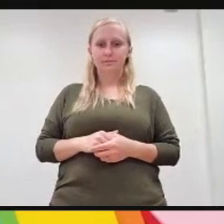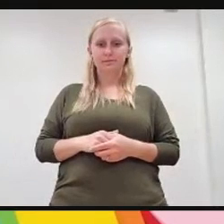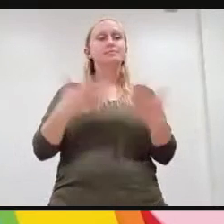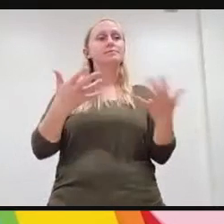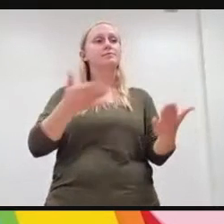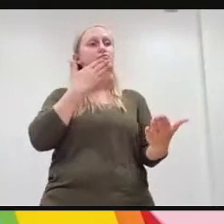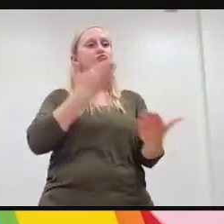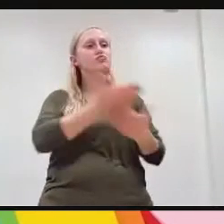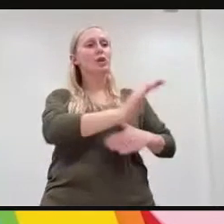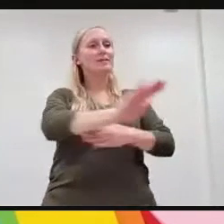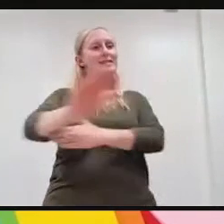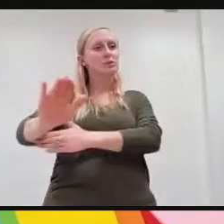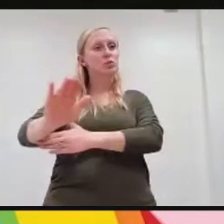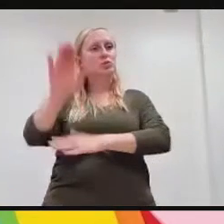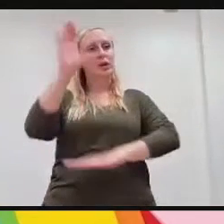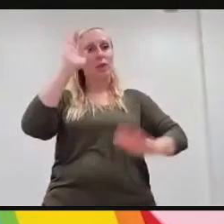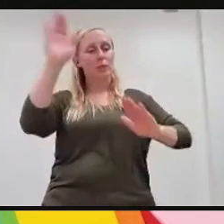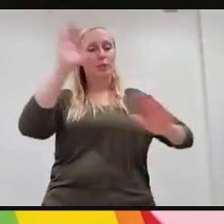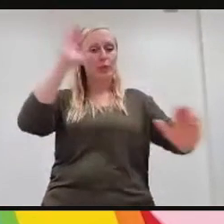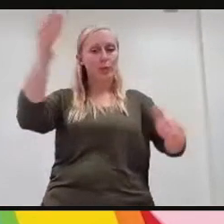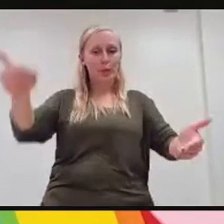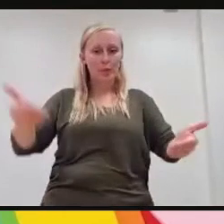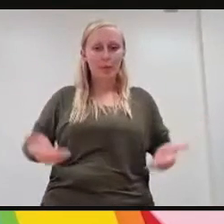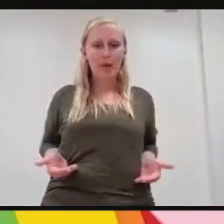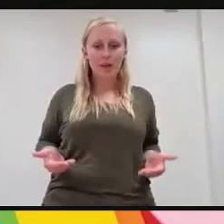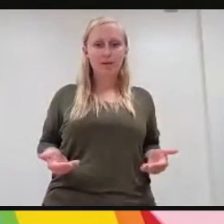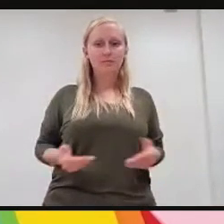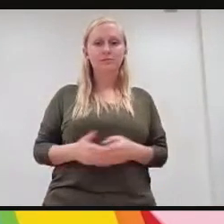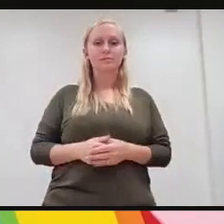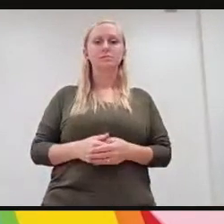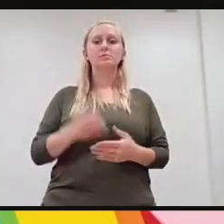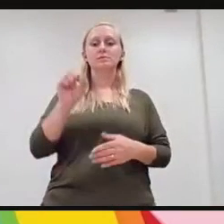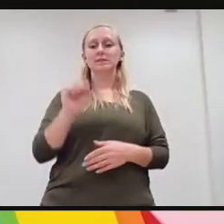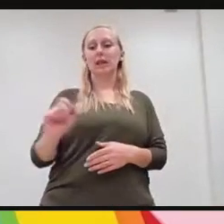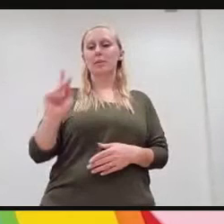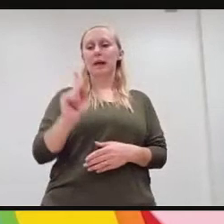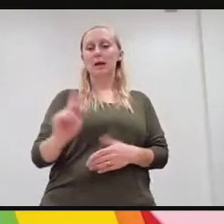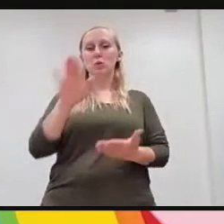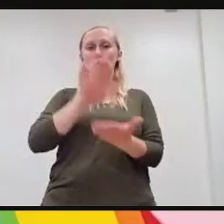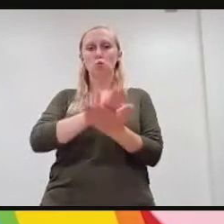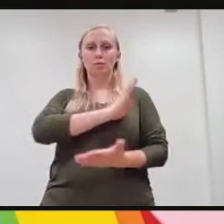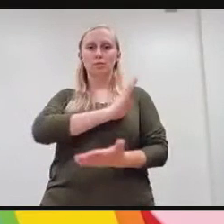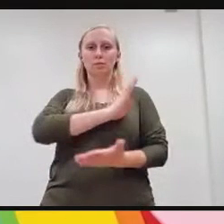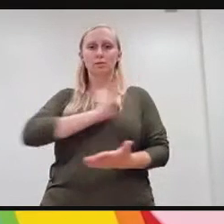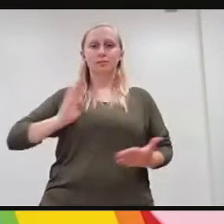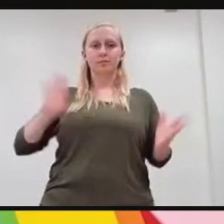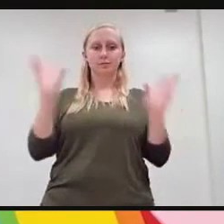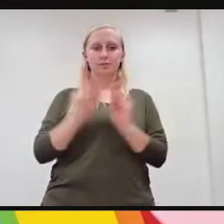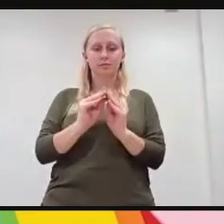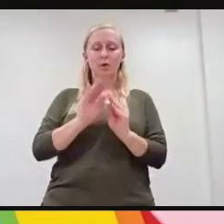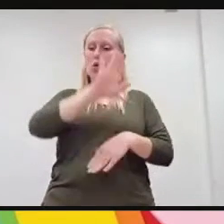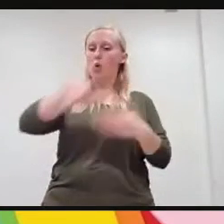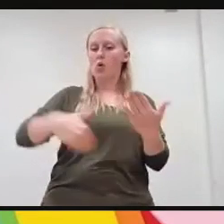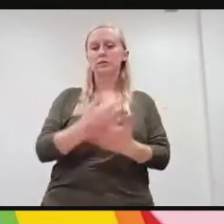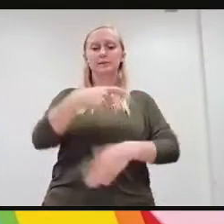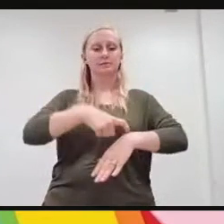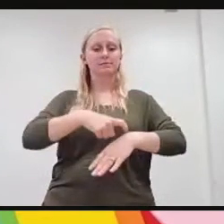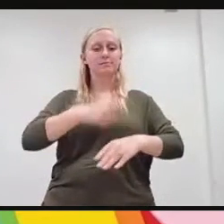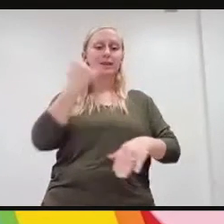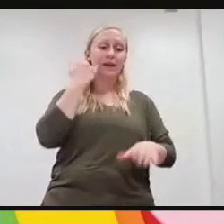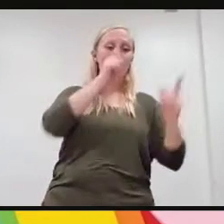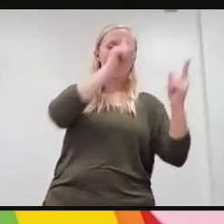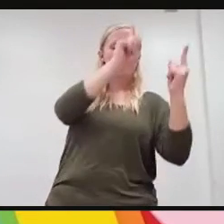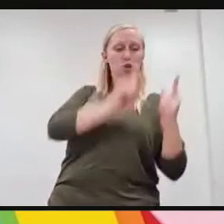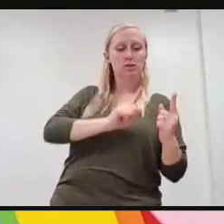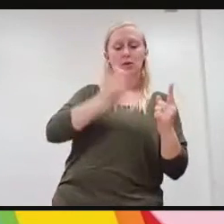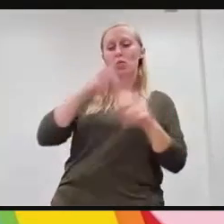Buenas tardes, good afternoon. Welcome y bienvenidos to the Salem-Keizer School Board meeting. At all times, whether we meet in person